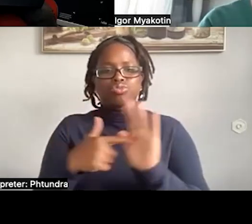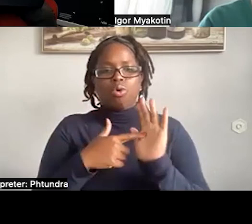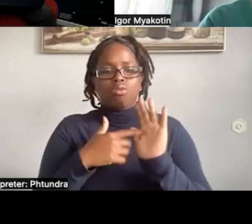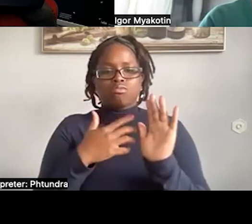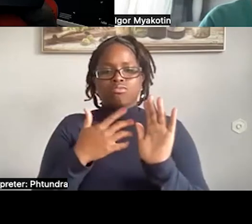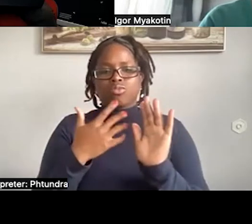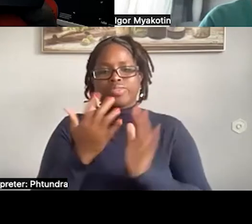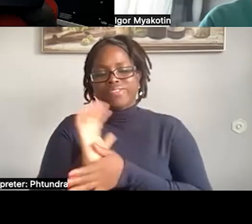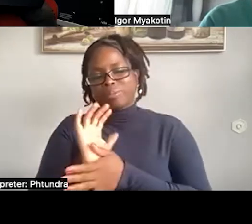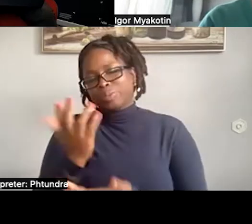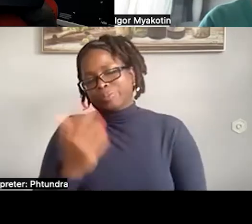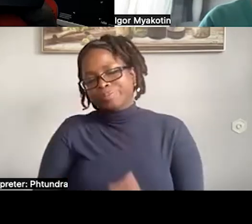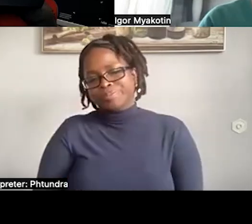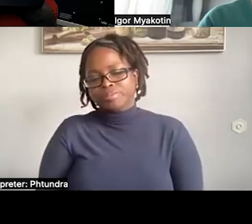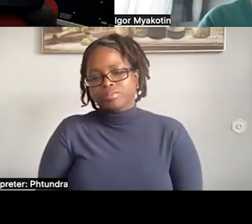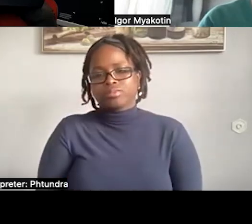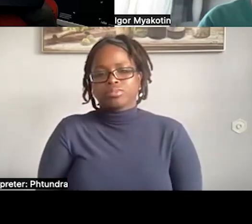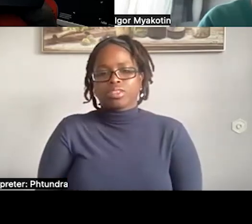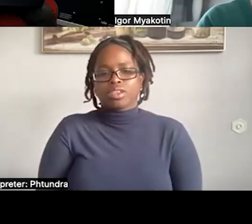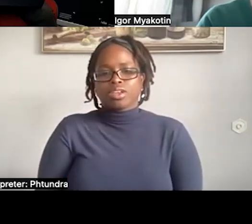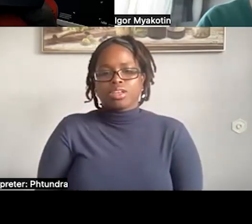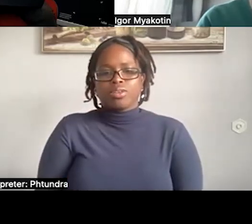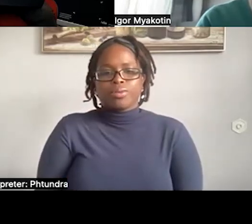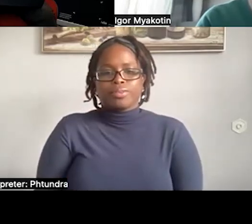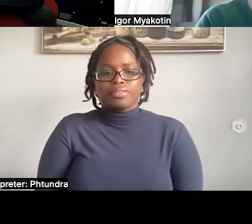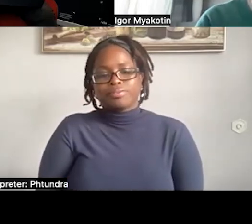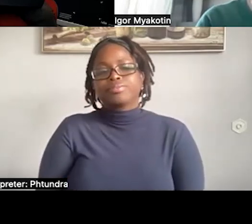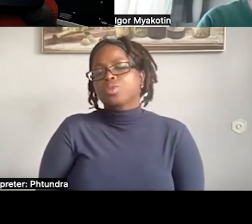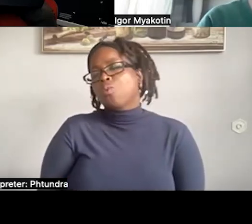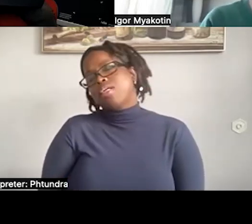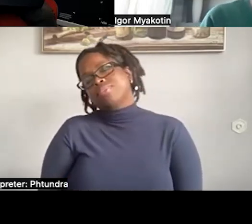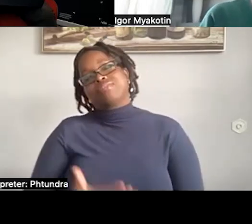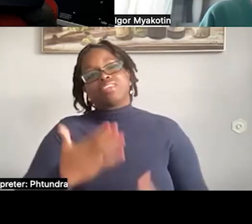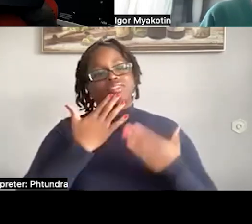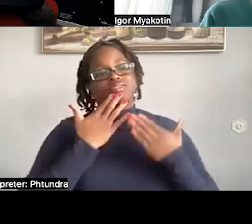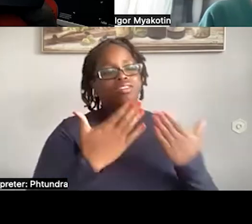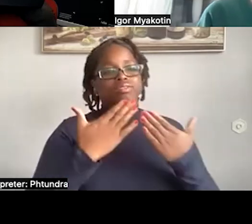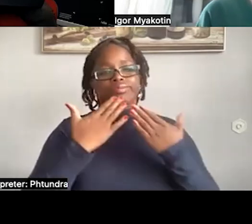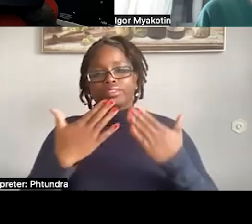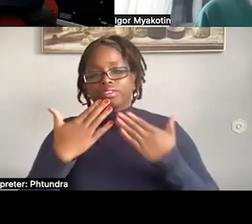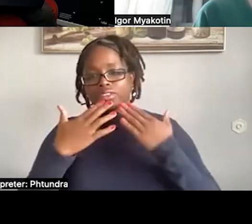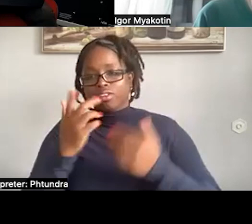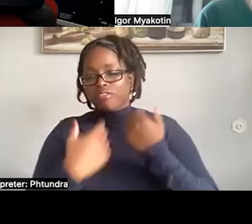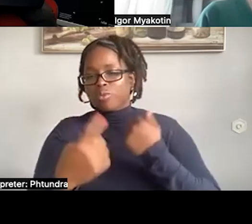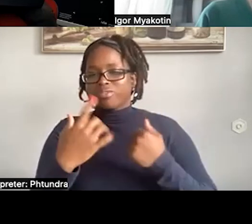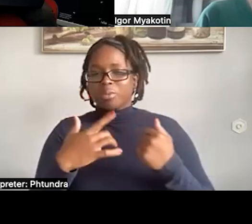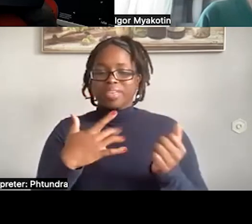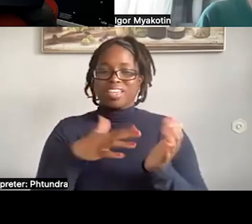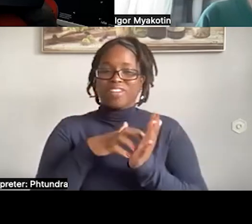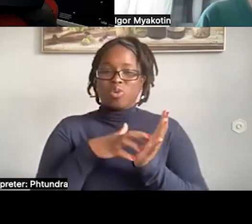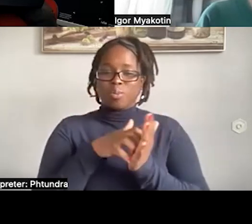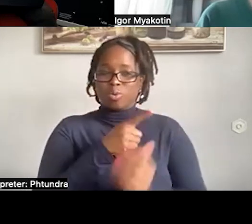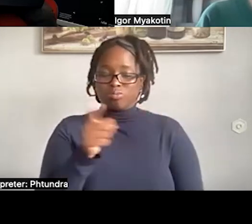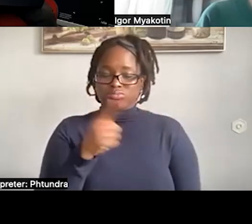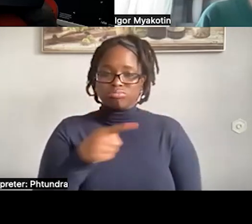show the film. Great. Well, I have to thank you all so much for being so vulnerable and forthright, and also